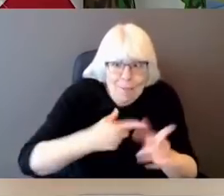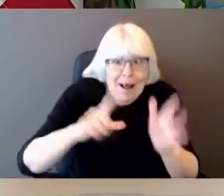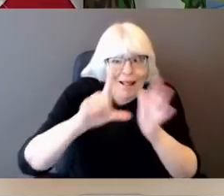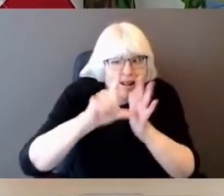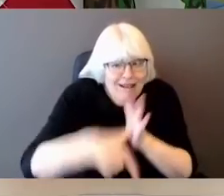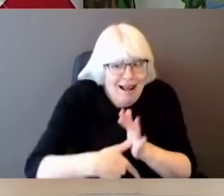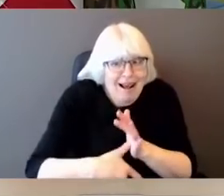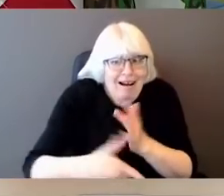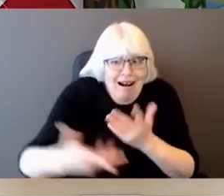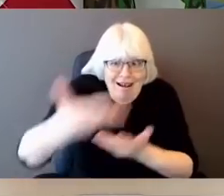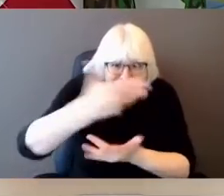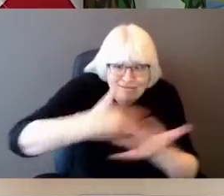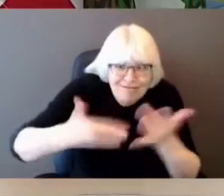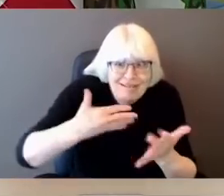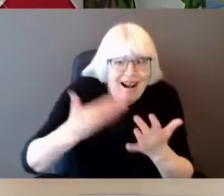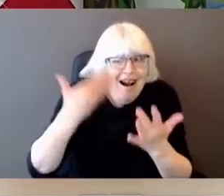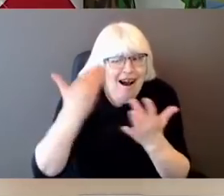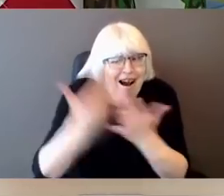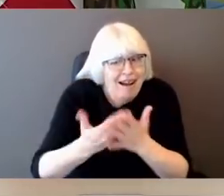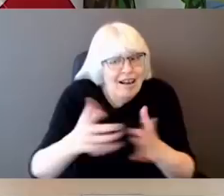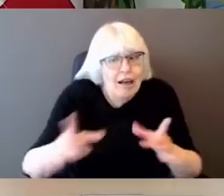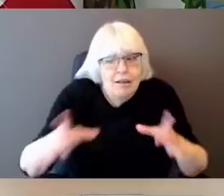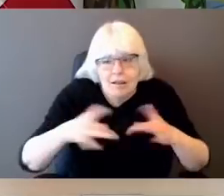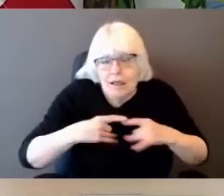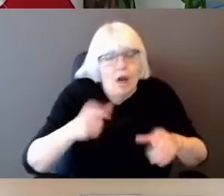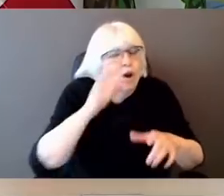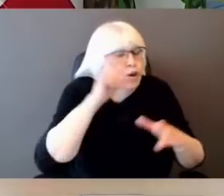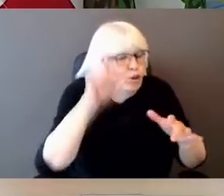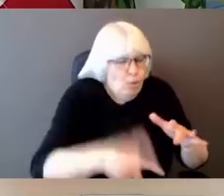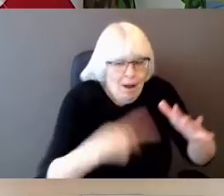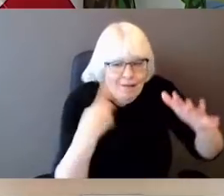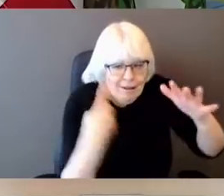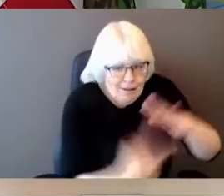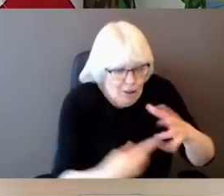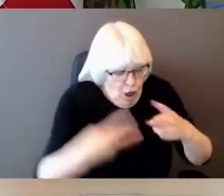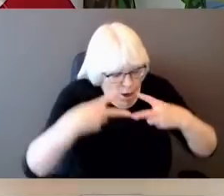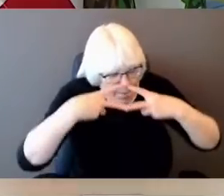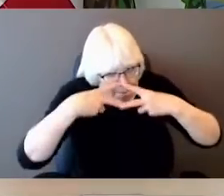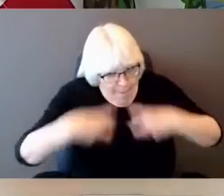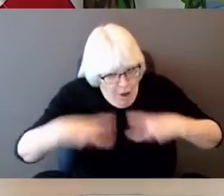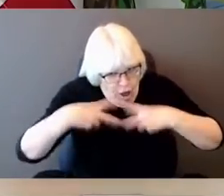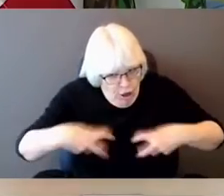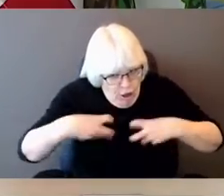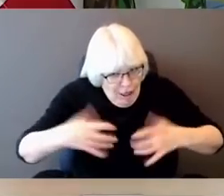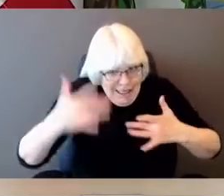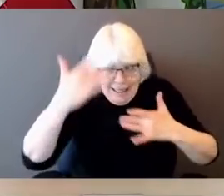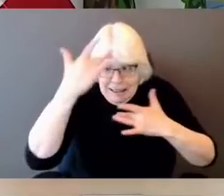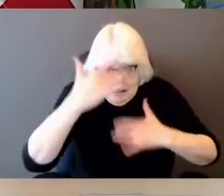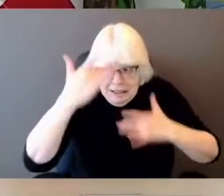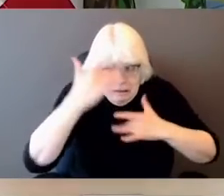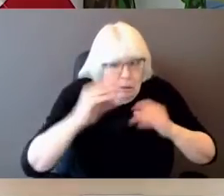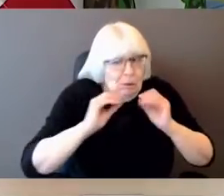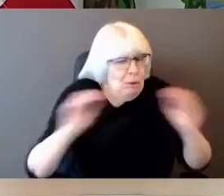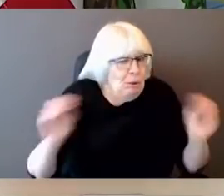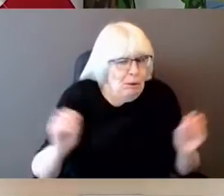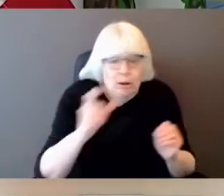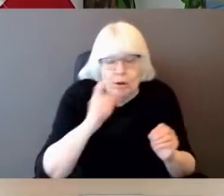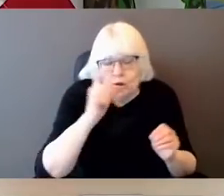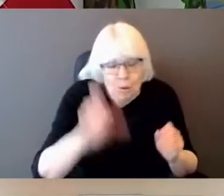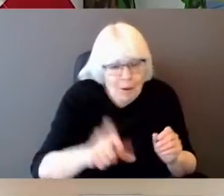You would monitor for symptoms and stay home. Okay, perfect. And can this be the last one?